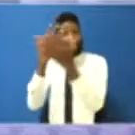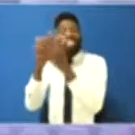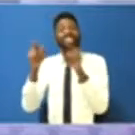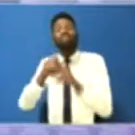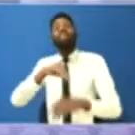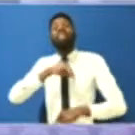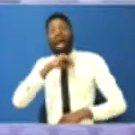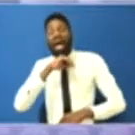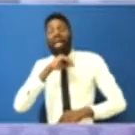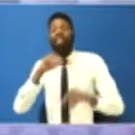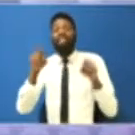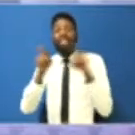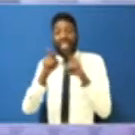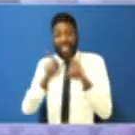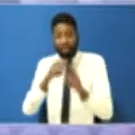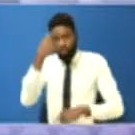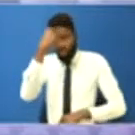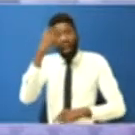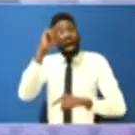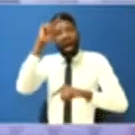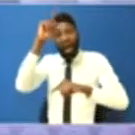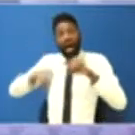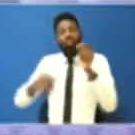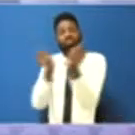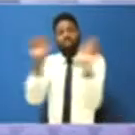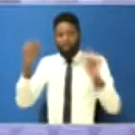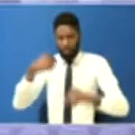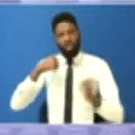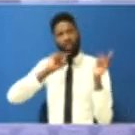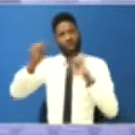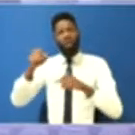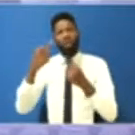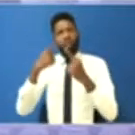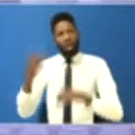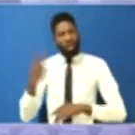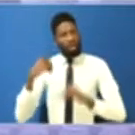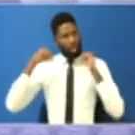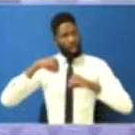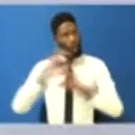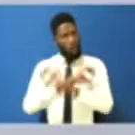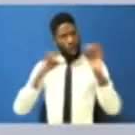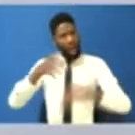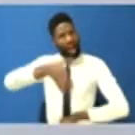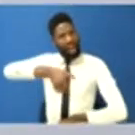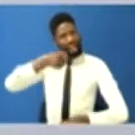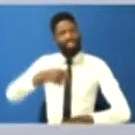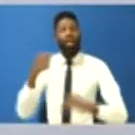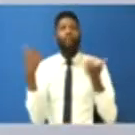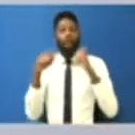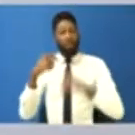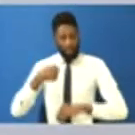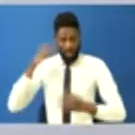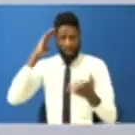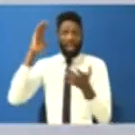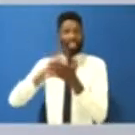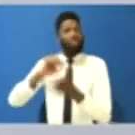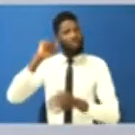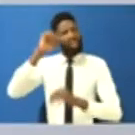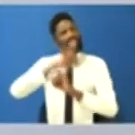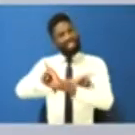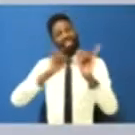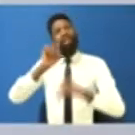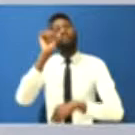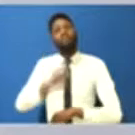rectangular could not really remove him i went despite there not being any agreement before the handshake i believe in kyasasavi i believe